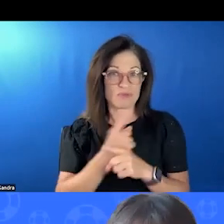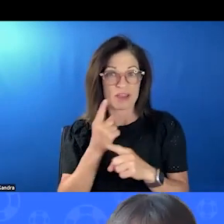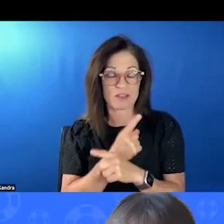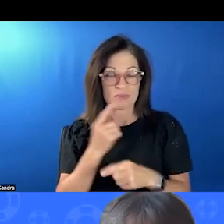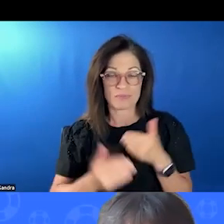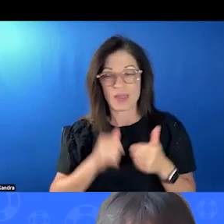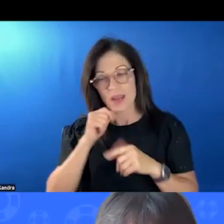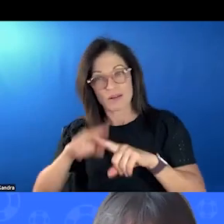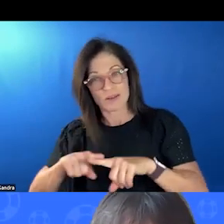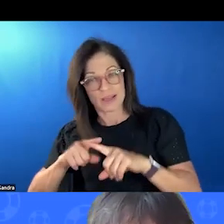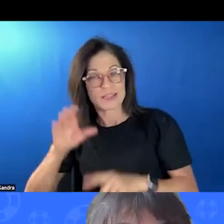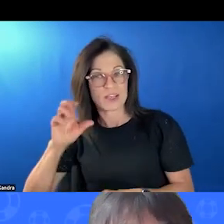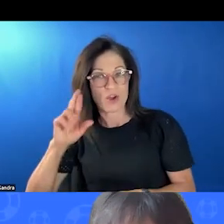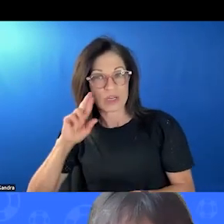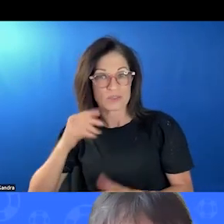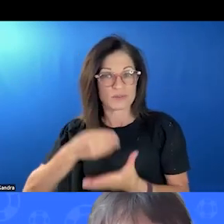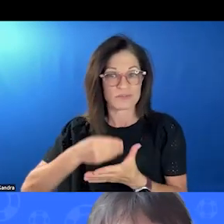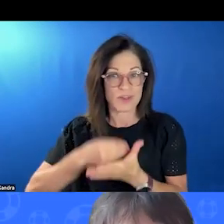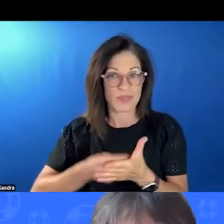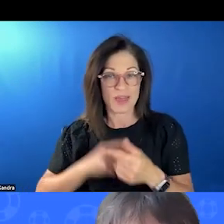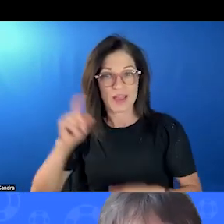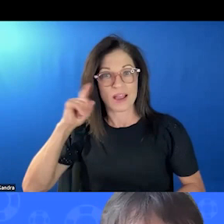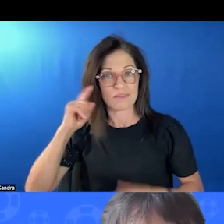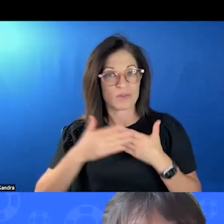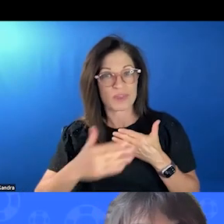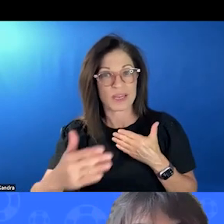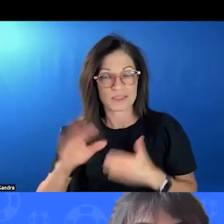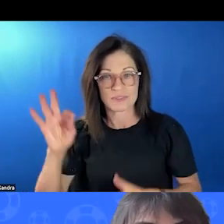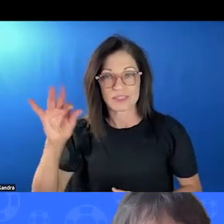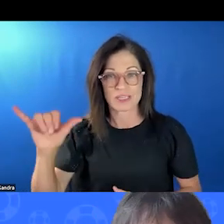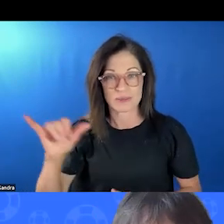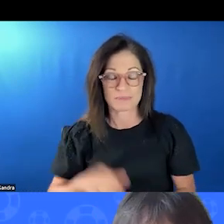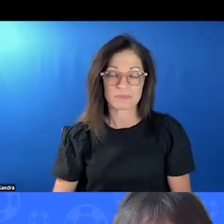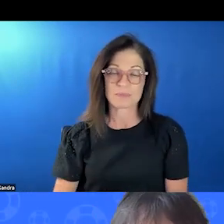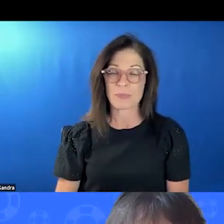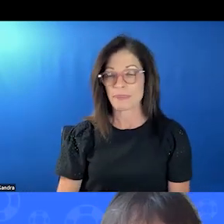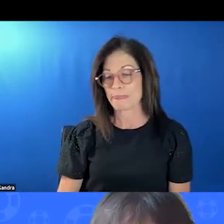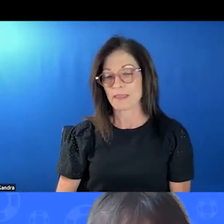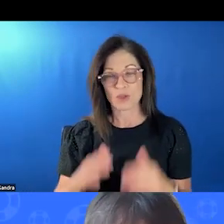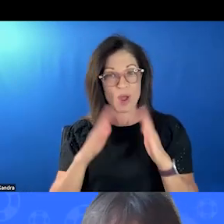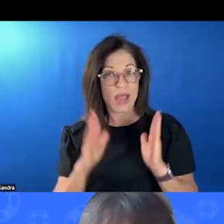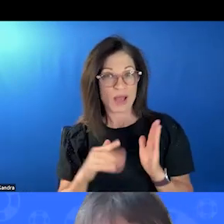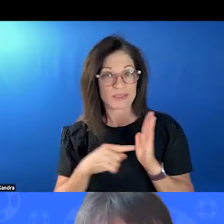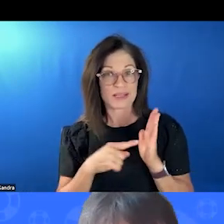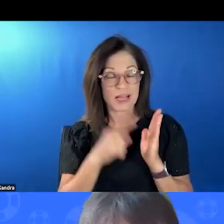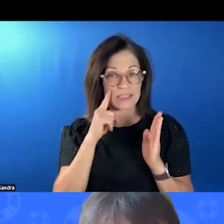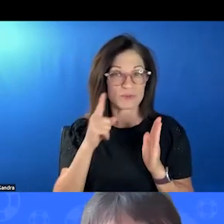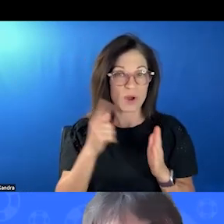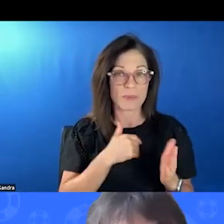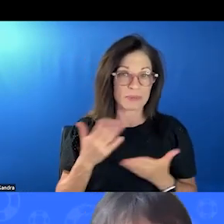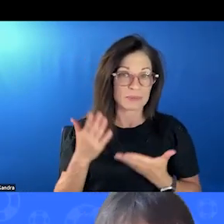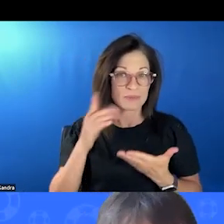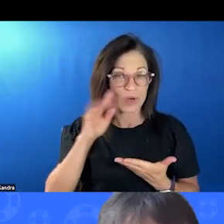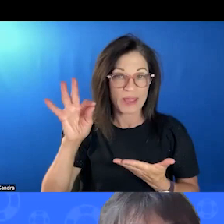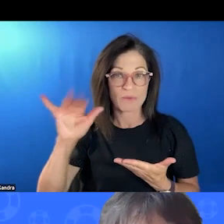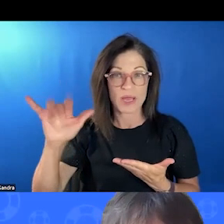rely on CRs to fund the government over the next fiscal year. So House deadlines for member submissions for FY25